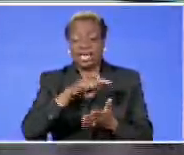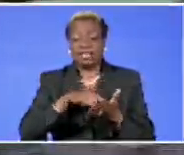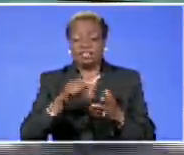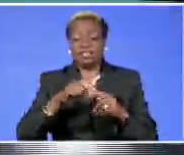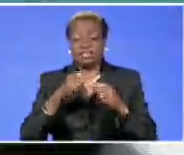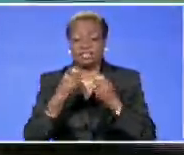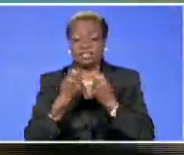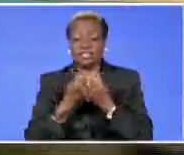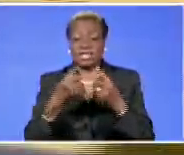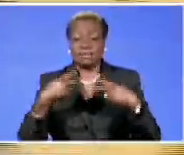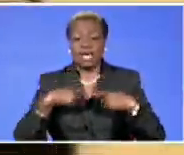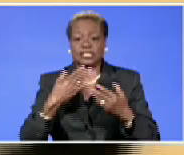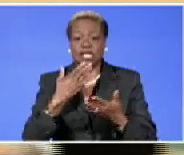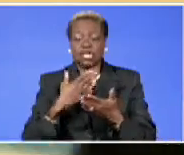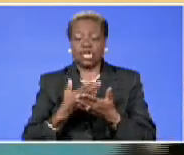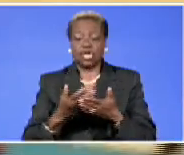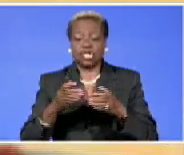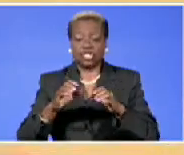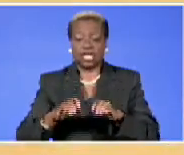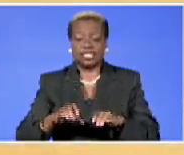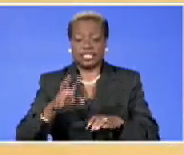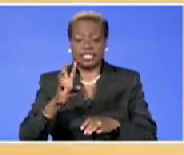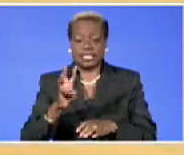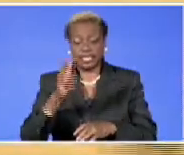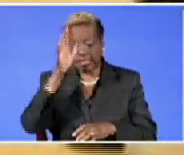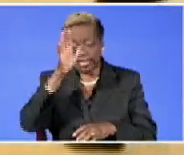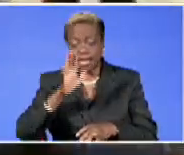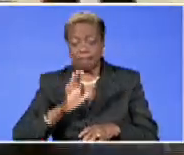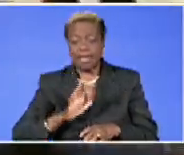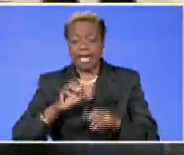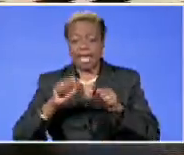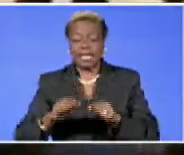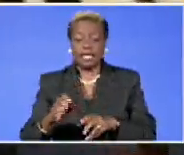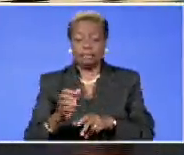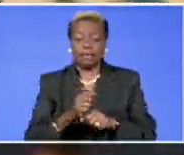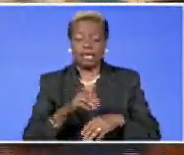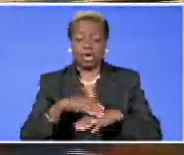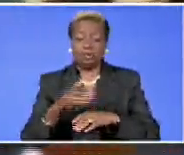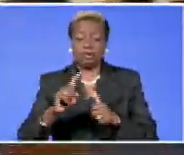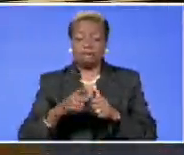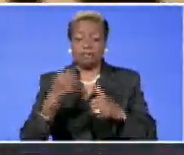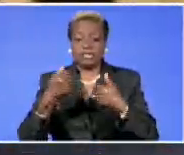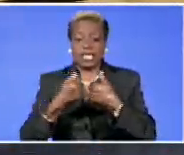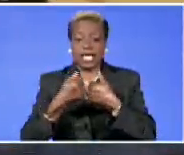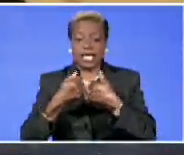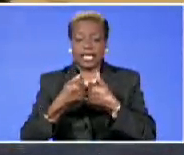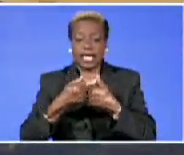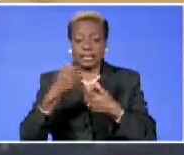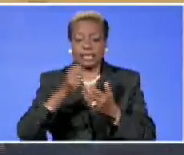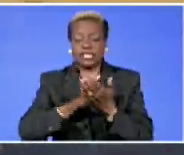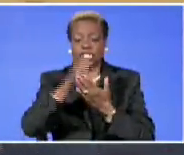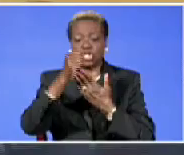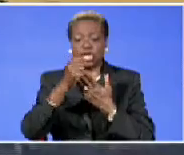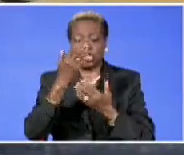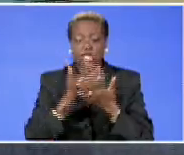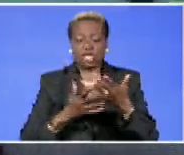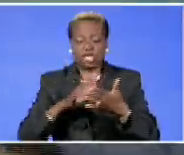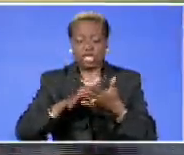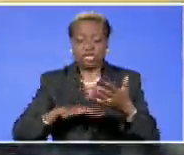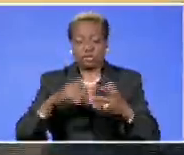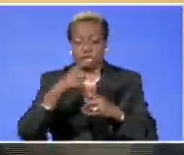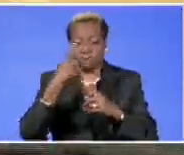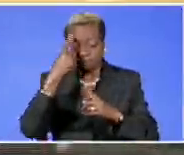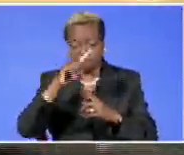need that six-man, which would be our home crowd that could help us pull it off. The first game for the Bahamas is scheduled for February against